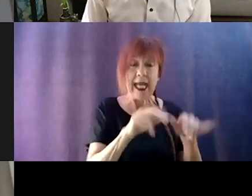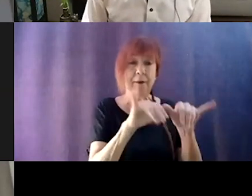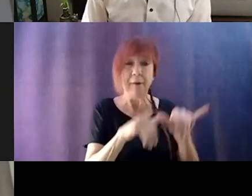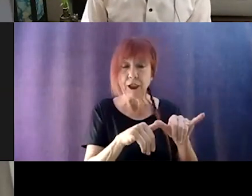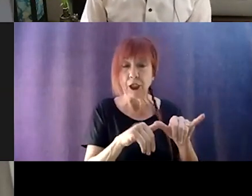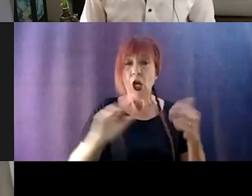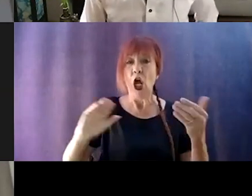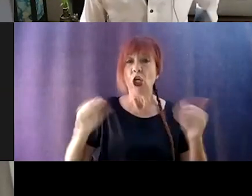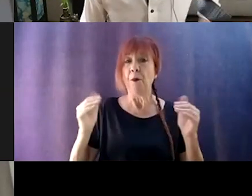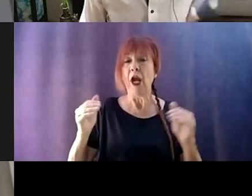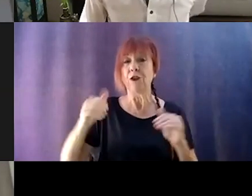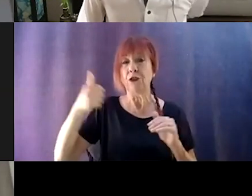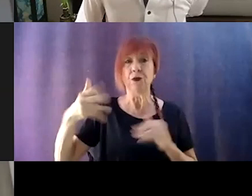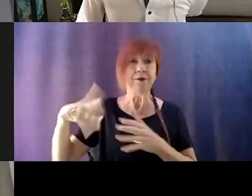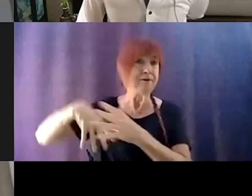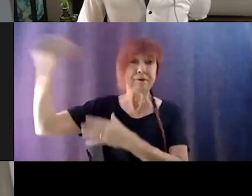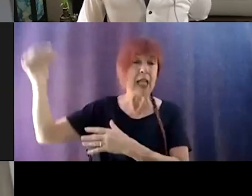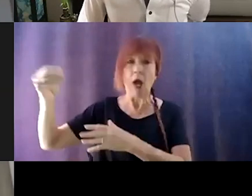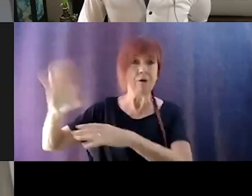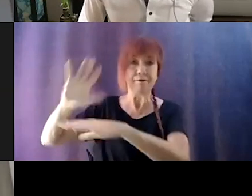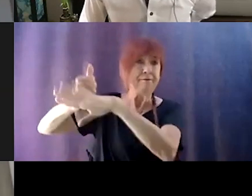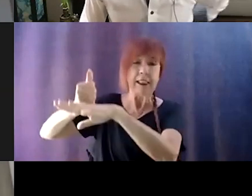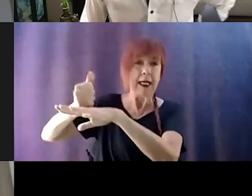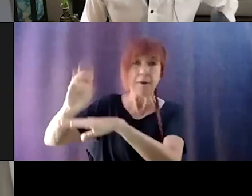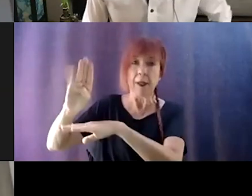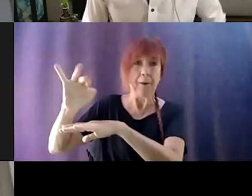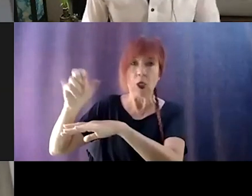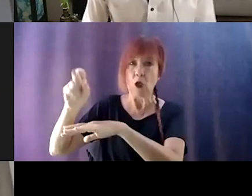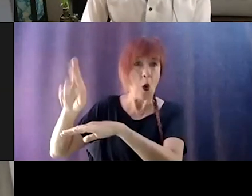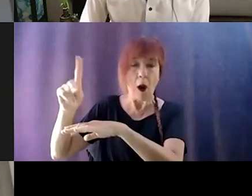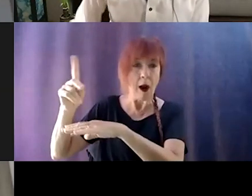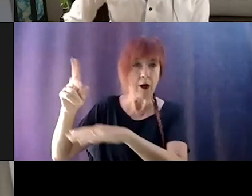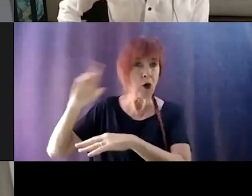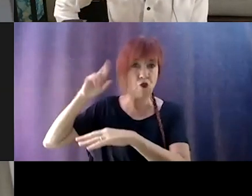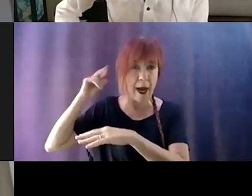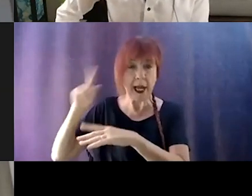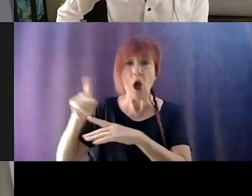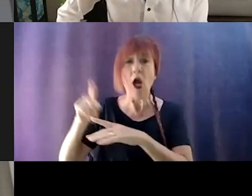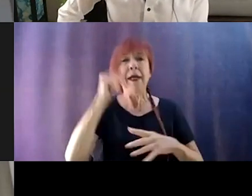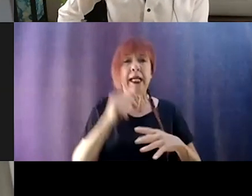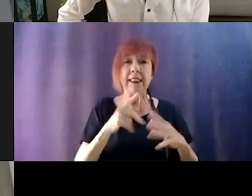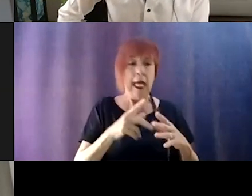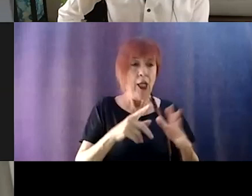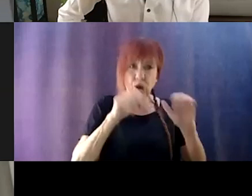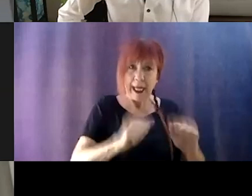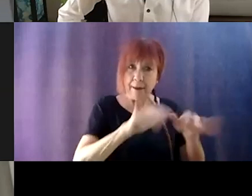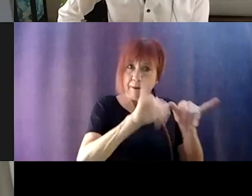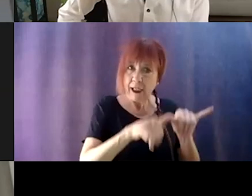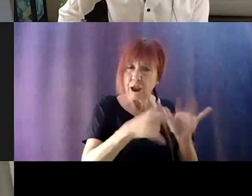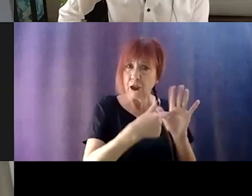more easily trackable. It's easier to basically find an organic way to create and